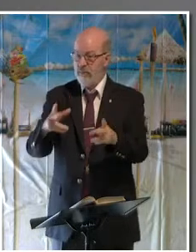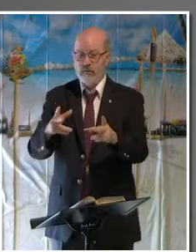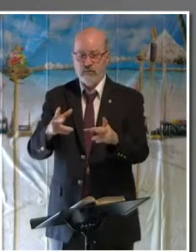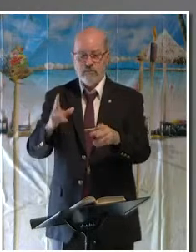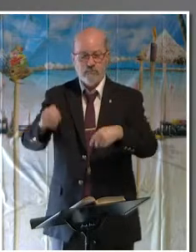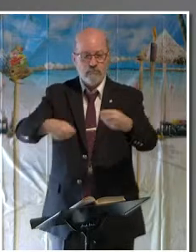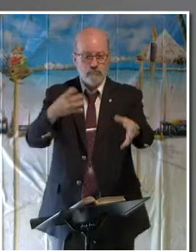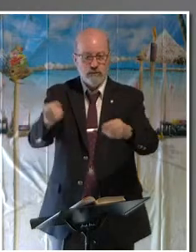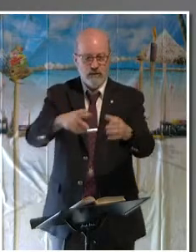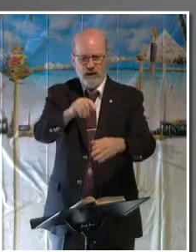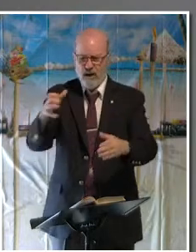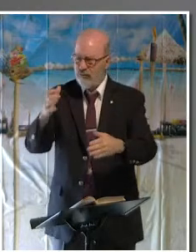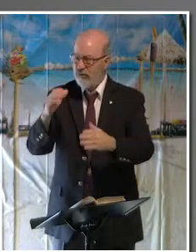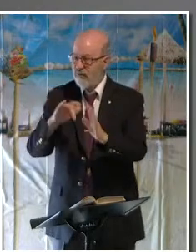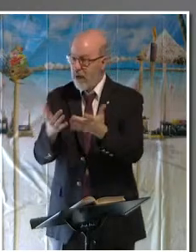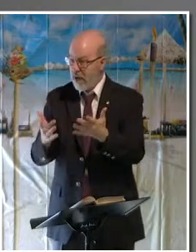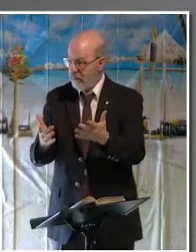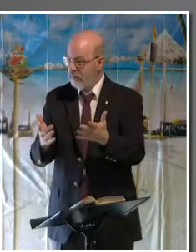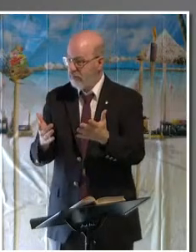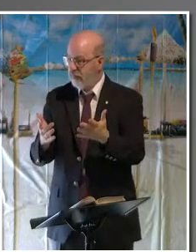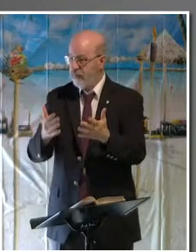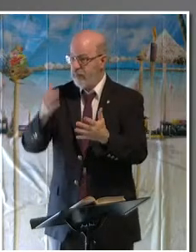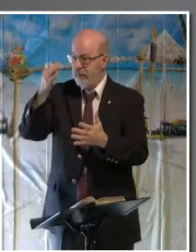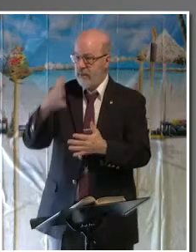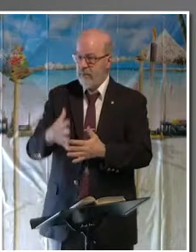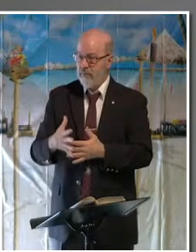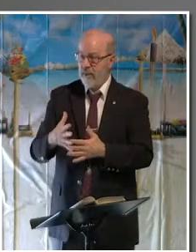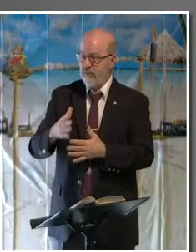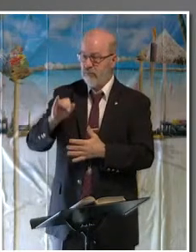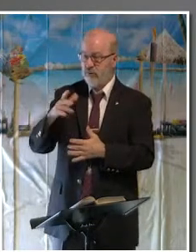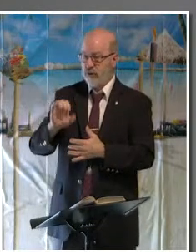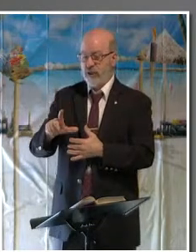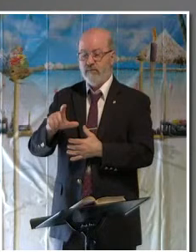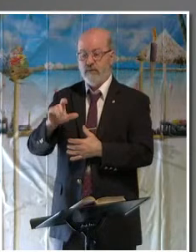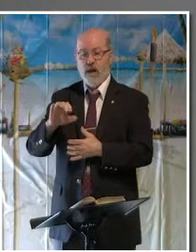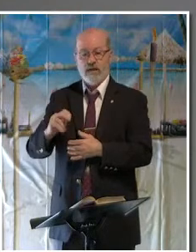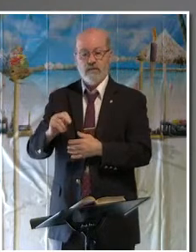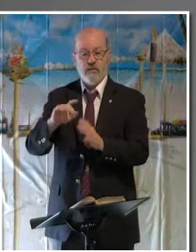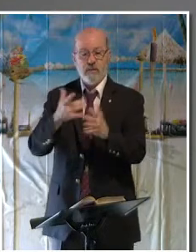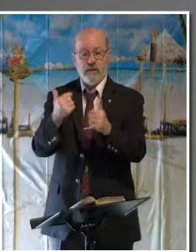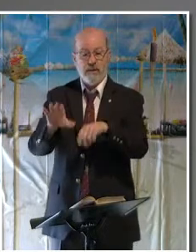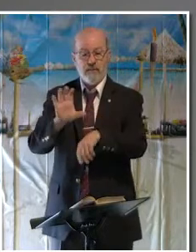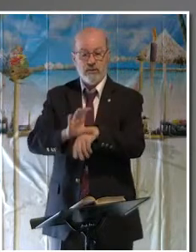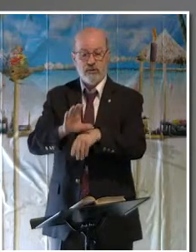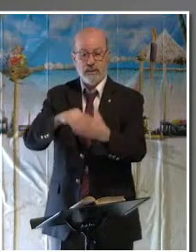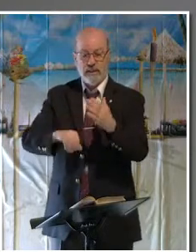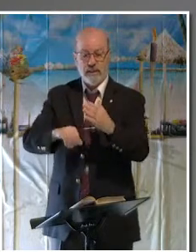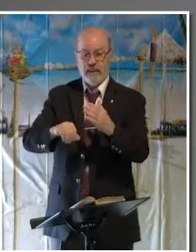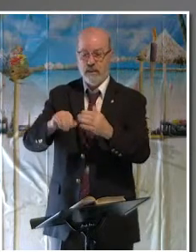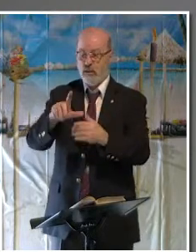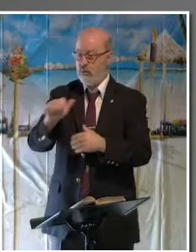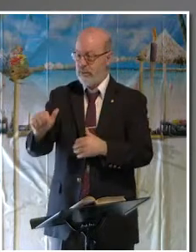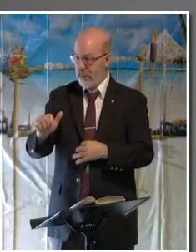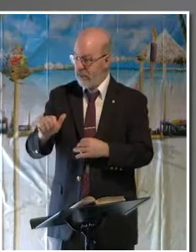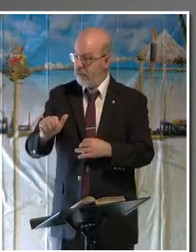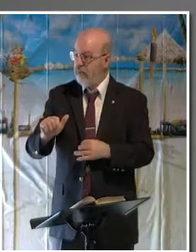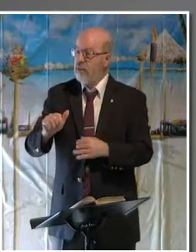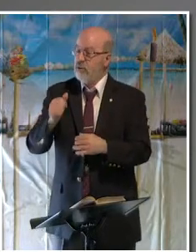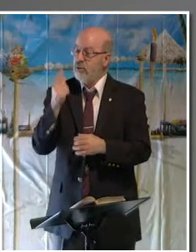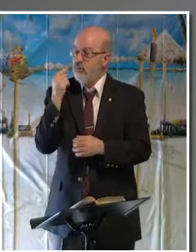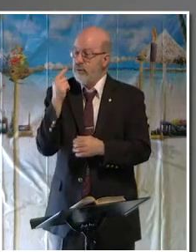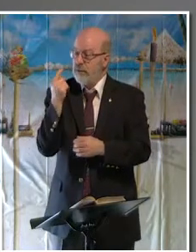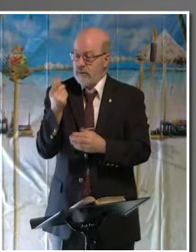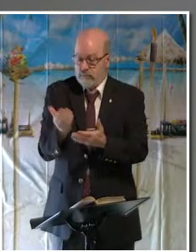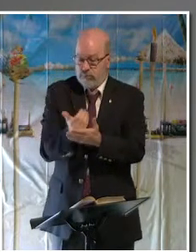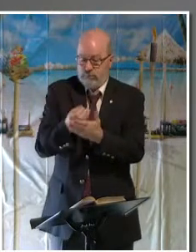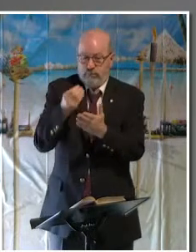opportunity to give out hundreds of Bibles. Pastor Jeff Lines, a Bible Baptist church in Shreveport, Louisiana, recently